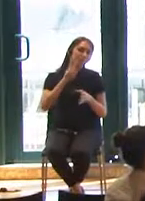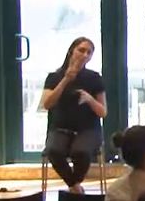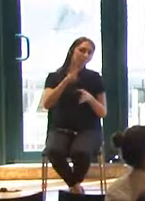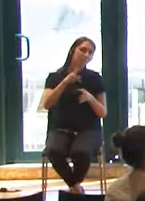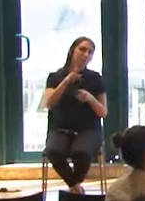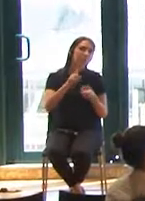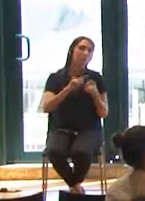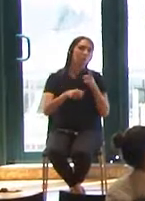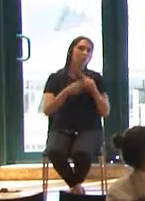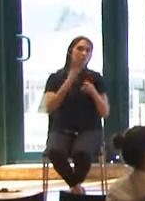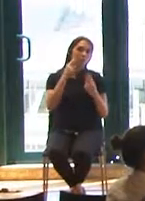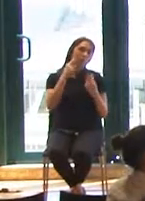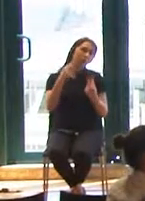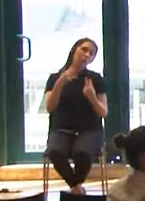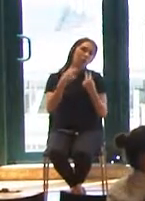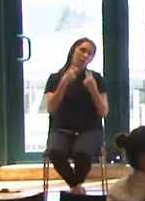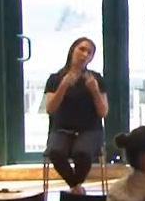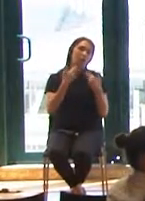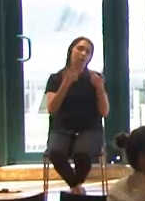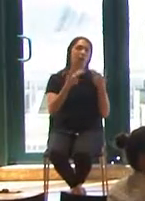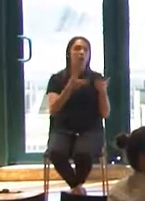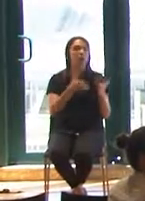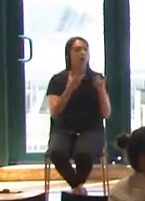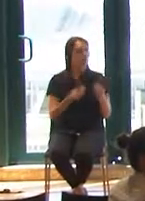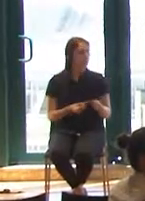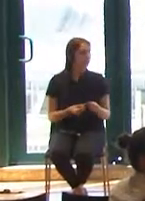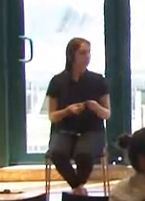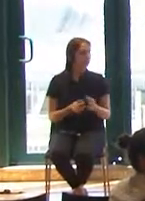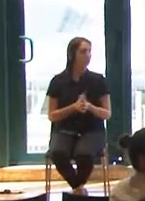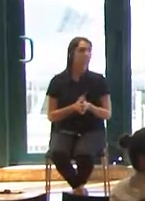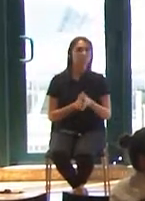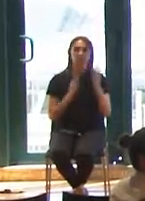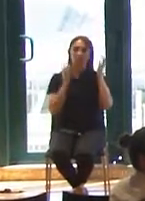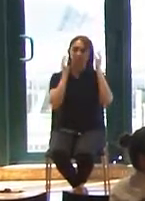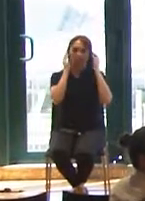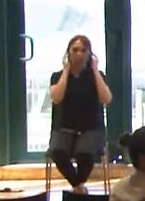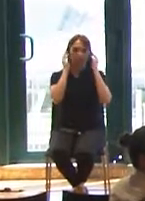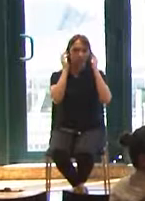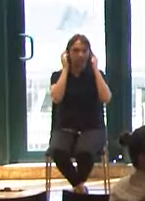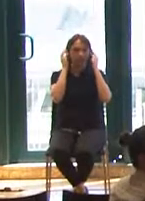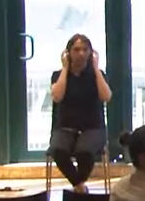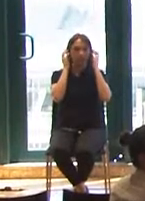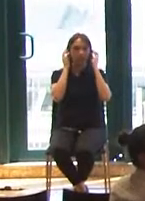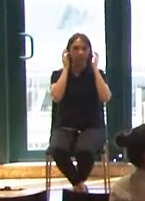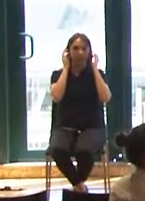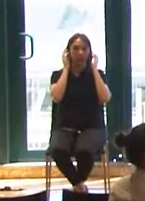more hands up before yeah i think in the back next